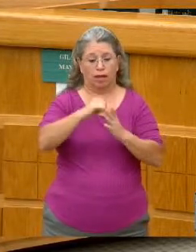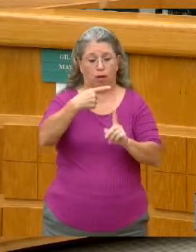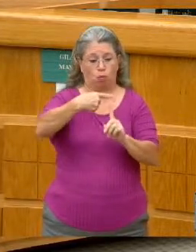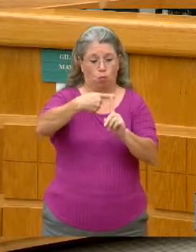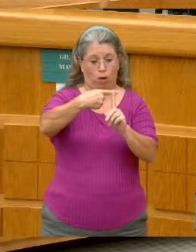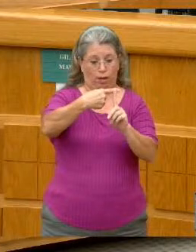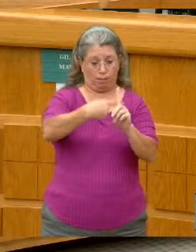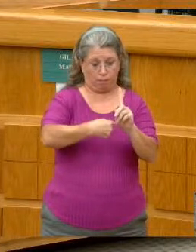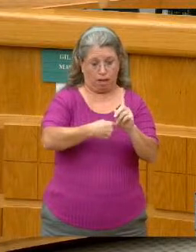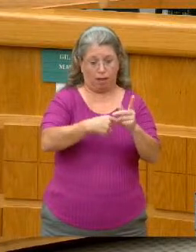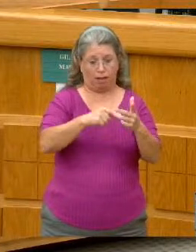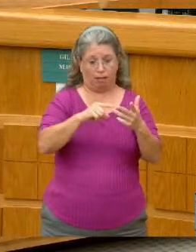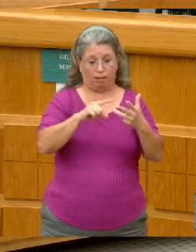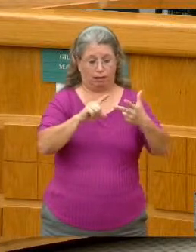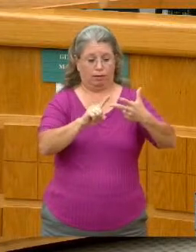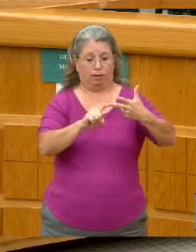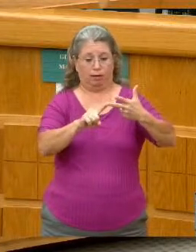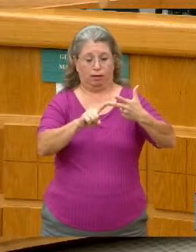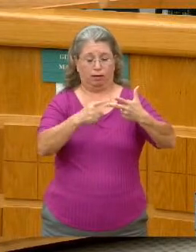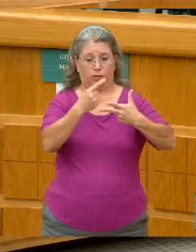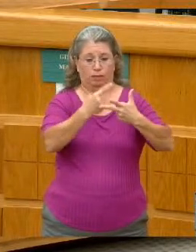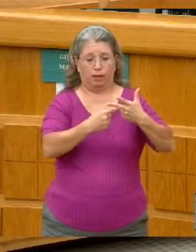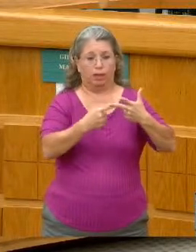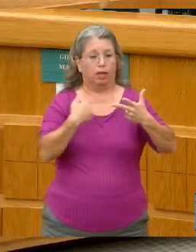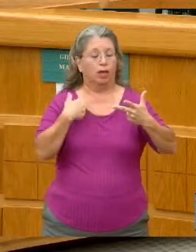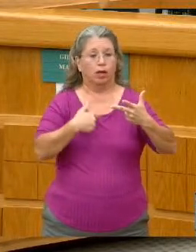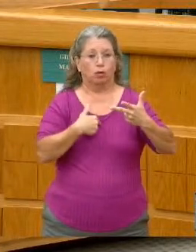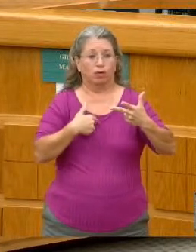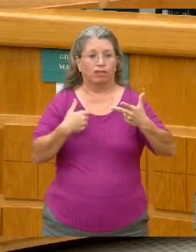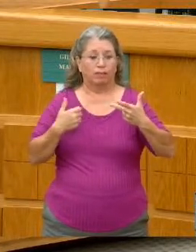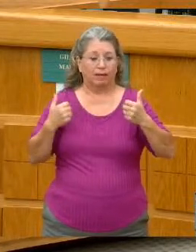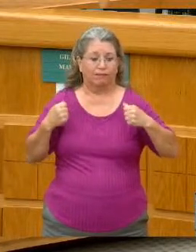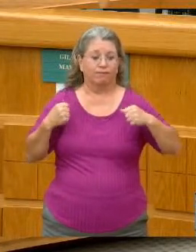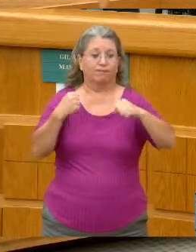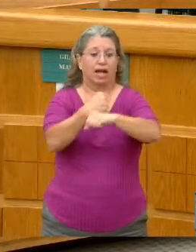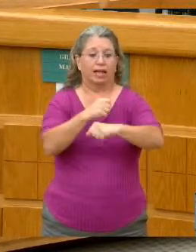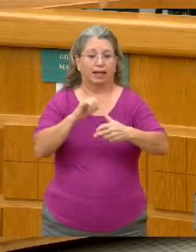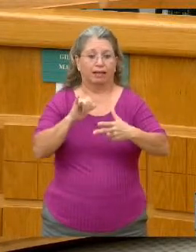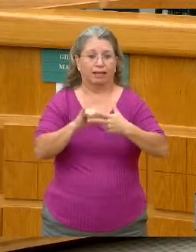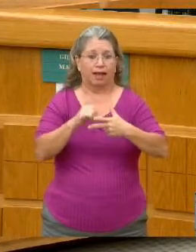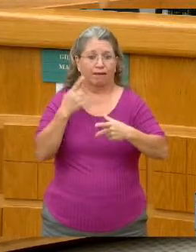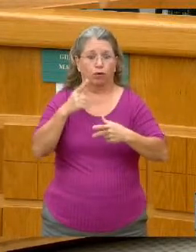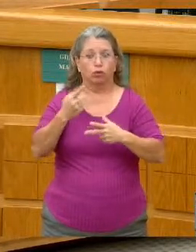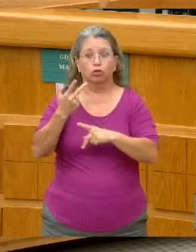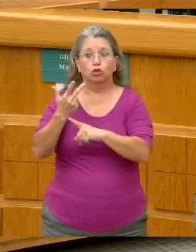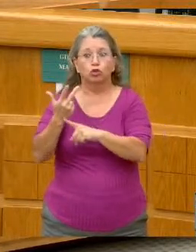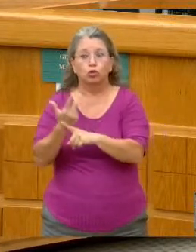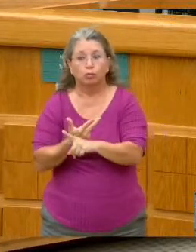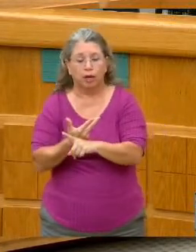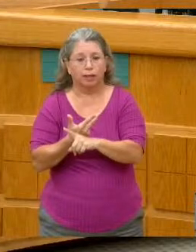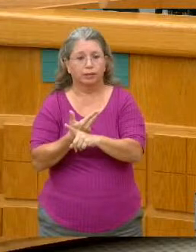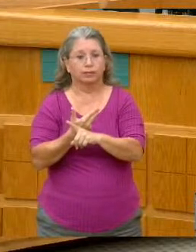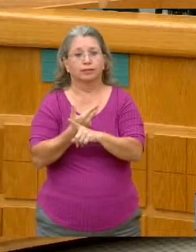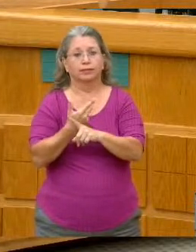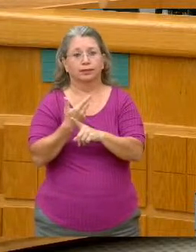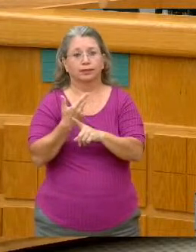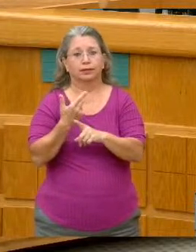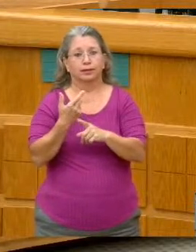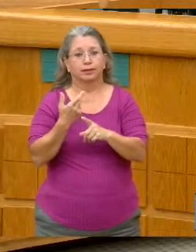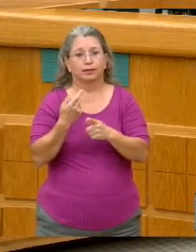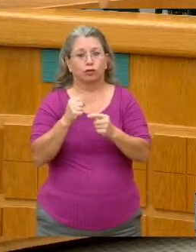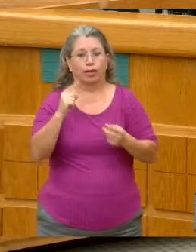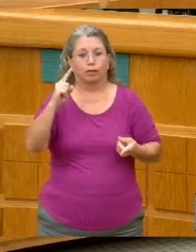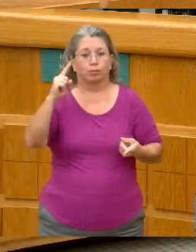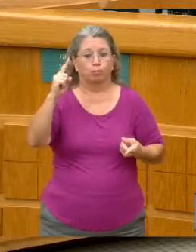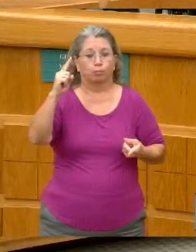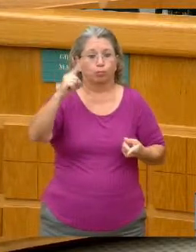Phase 3, we've now been spending almost 2 months trying to stop it from progressing any further in